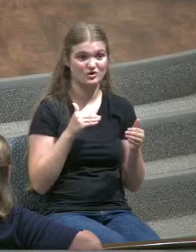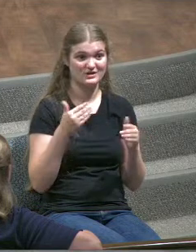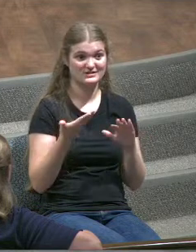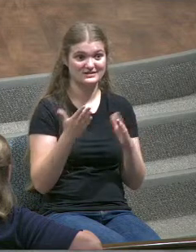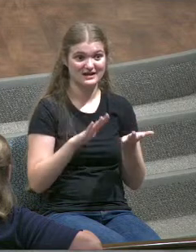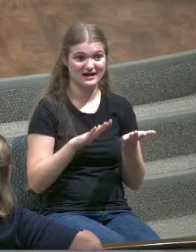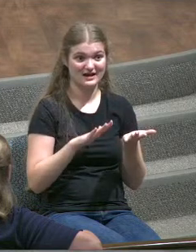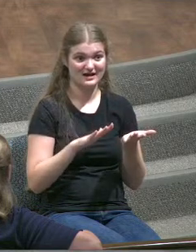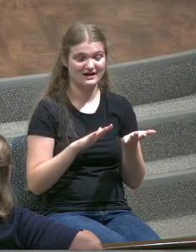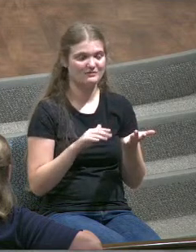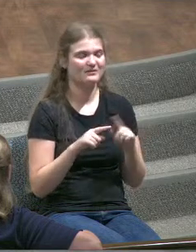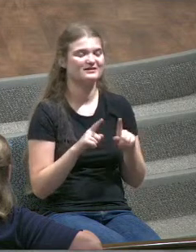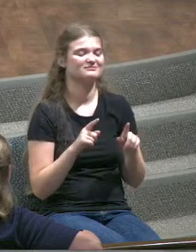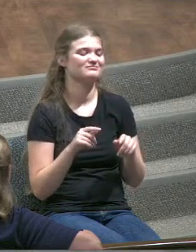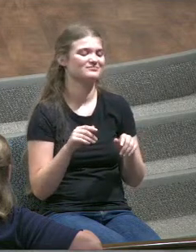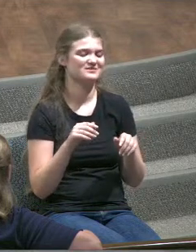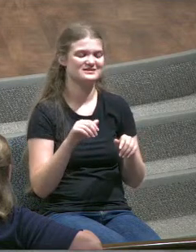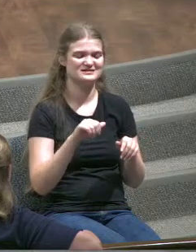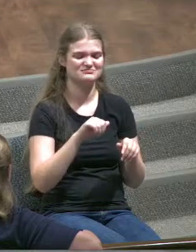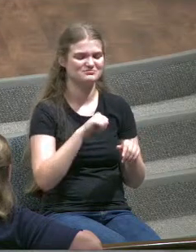conversation for another day.